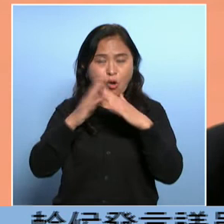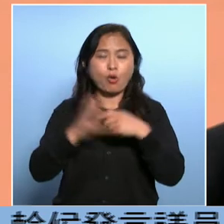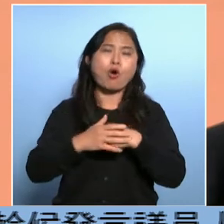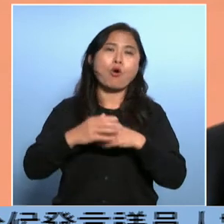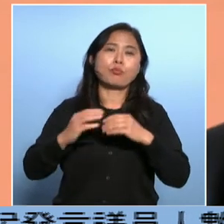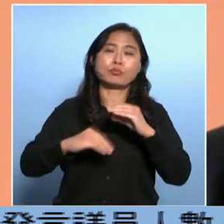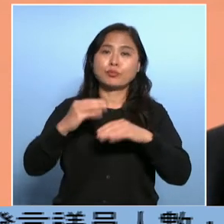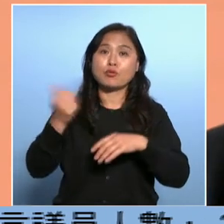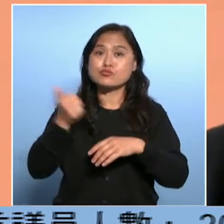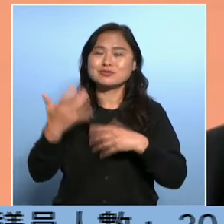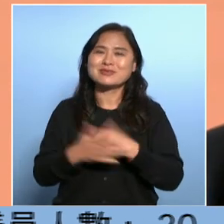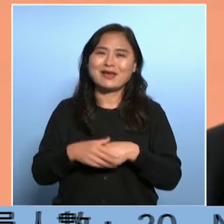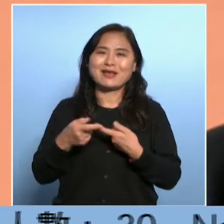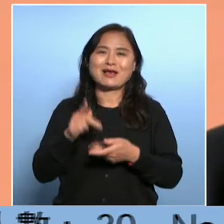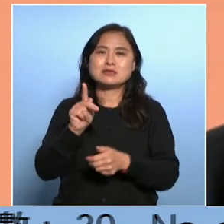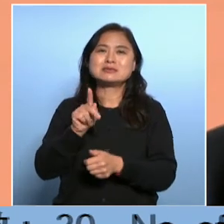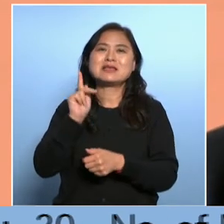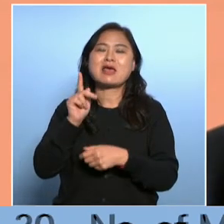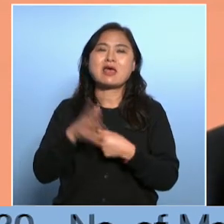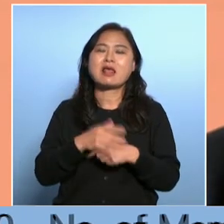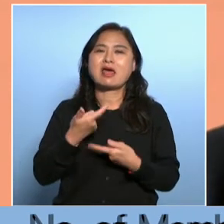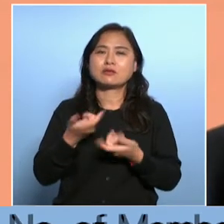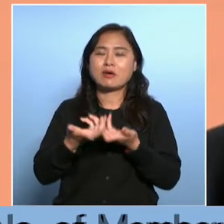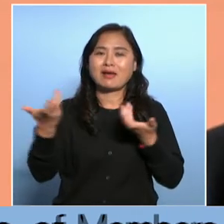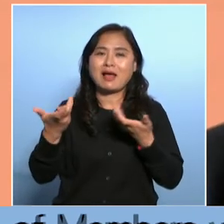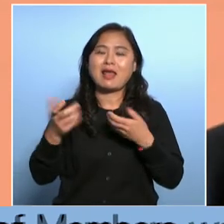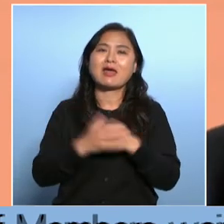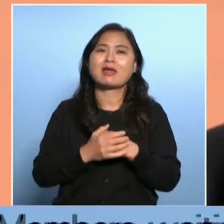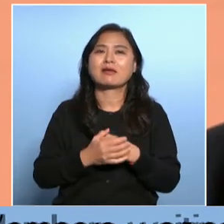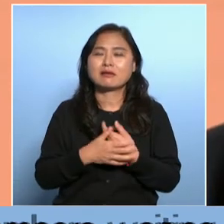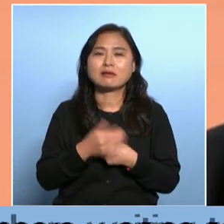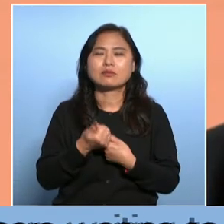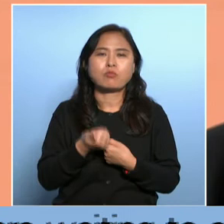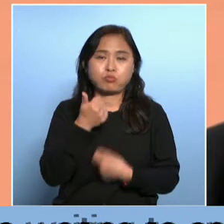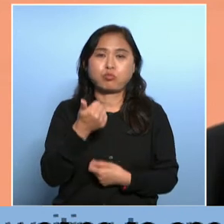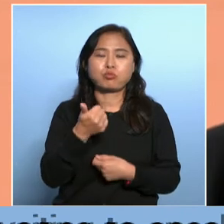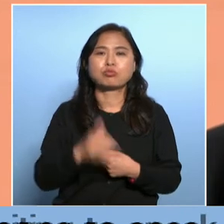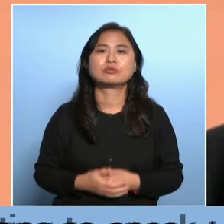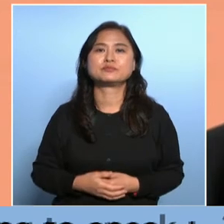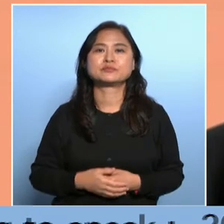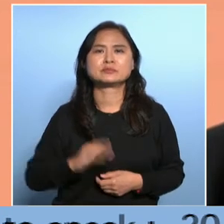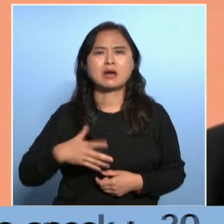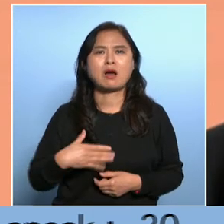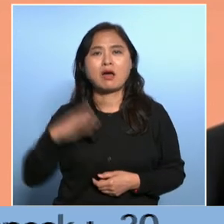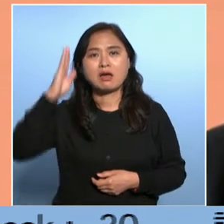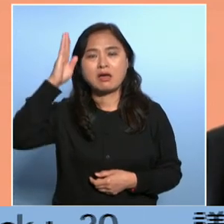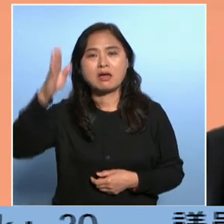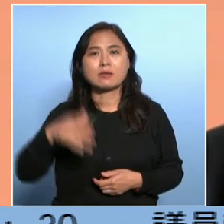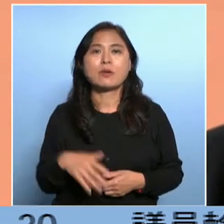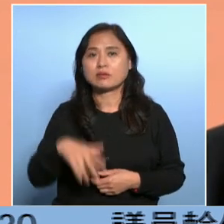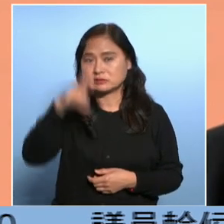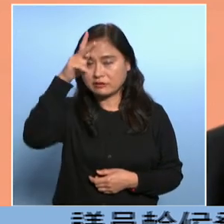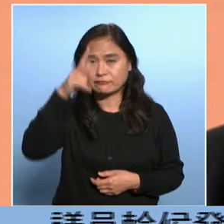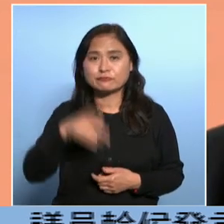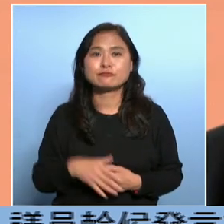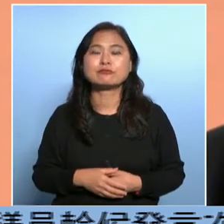housing estates will be commissioned to accommodate people put under quarantine. I'm glad to learn about